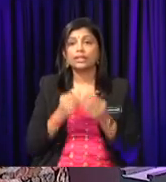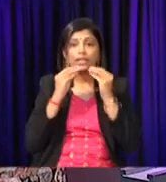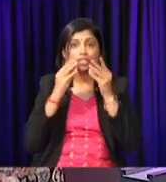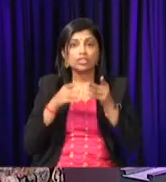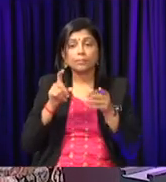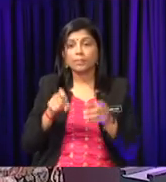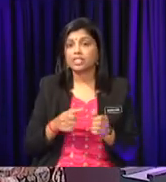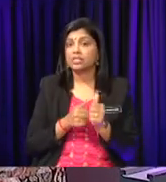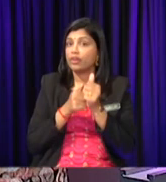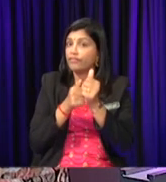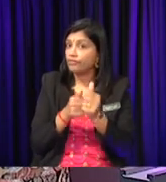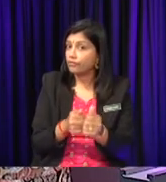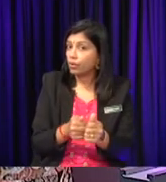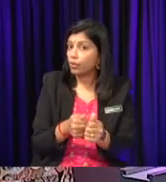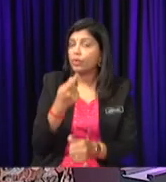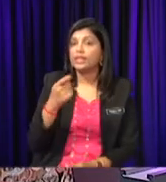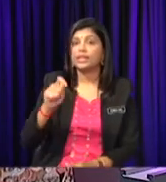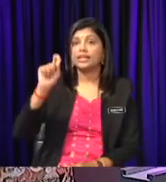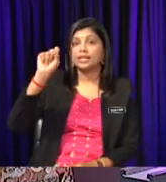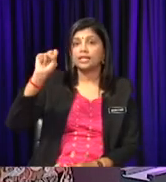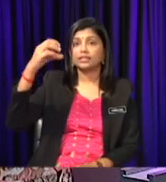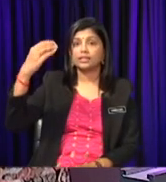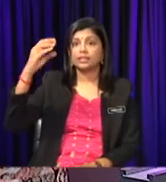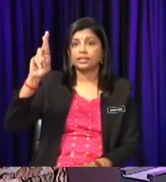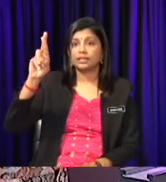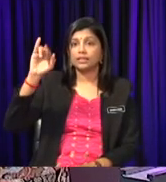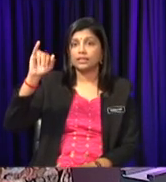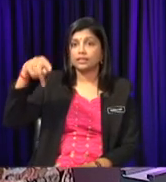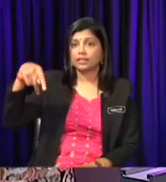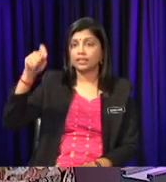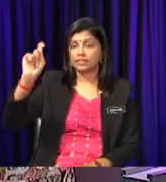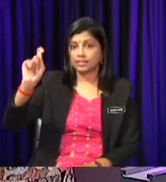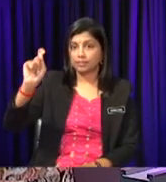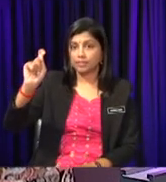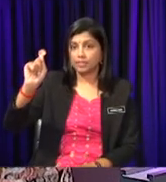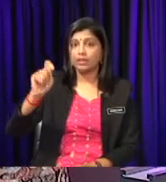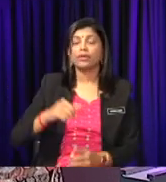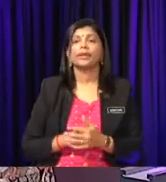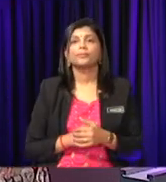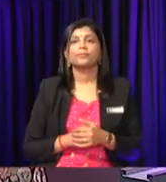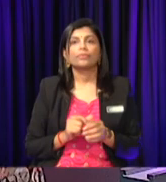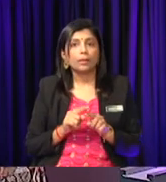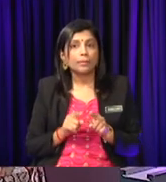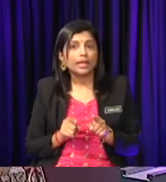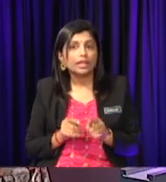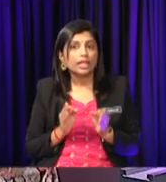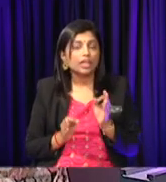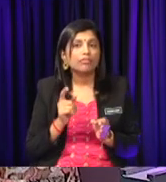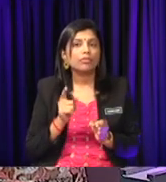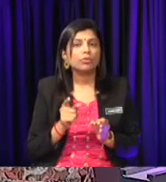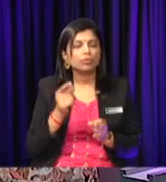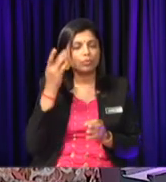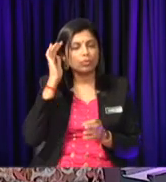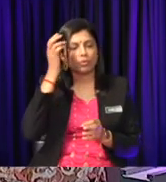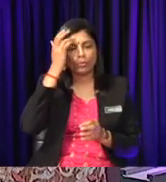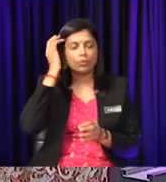given on the script. We can prompt. So if you are stuck, you get a situation, you're not really sure